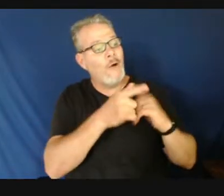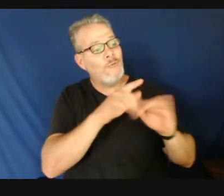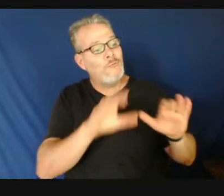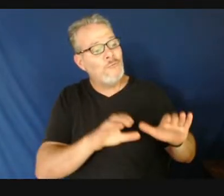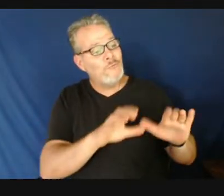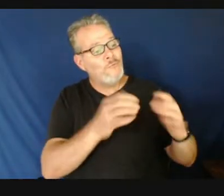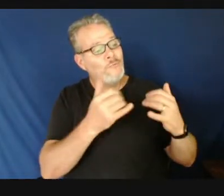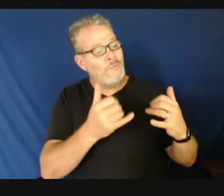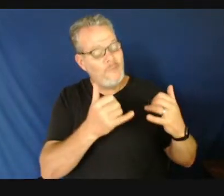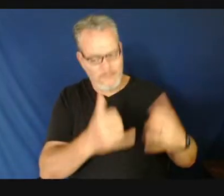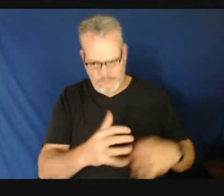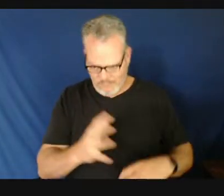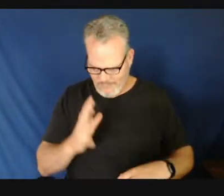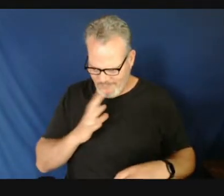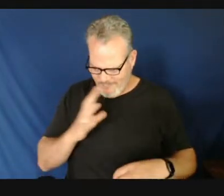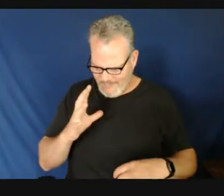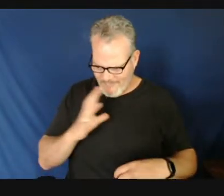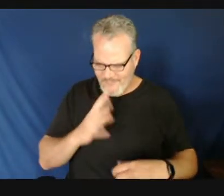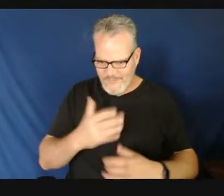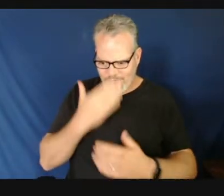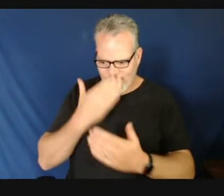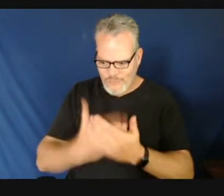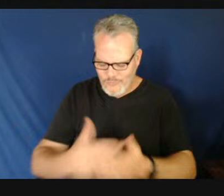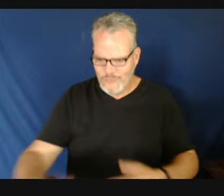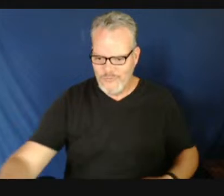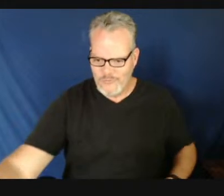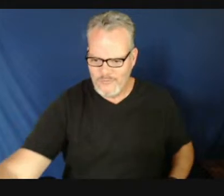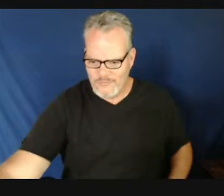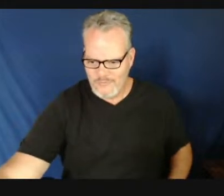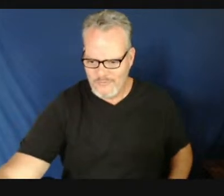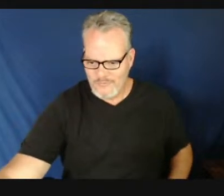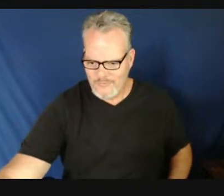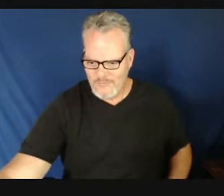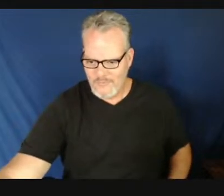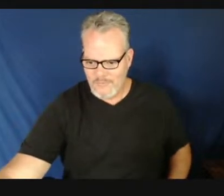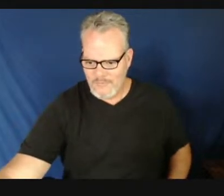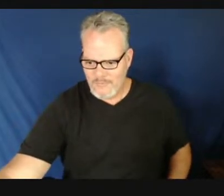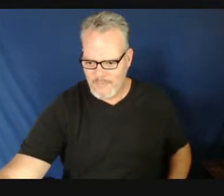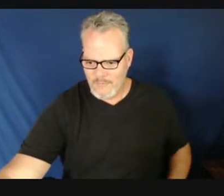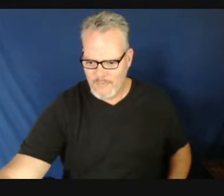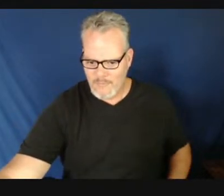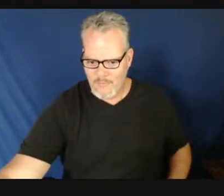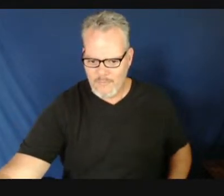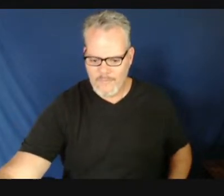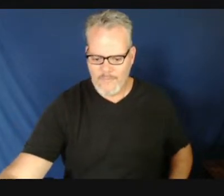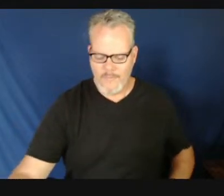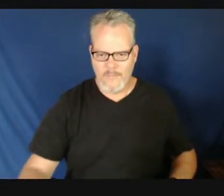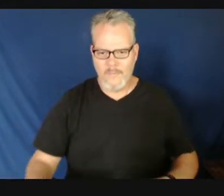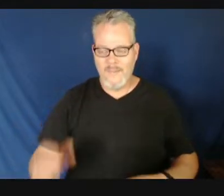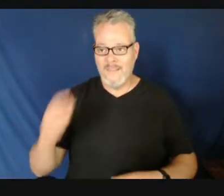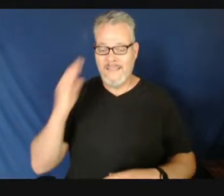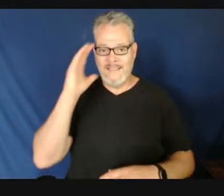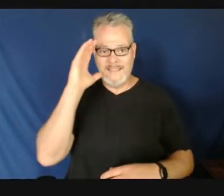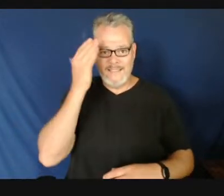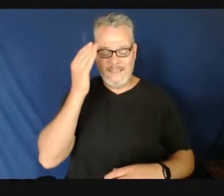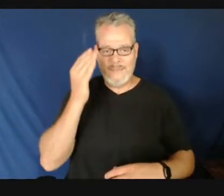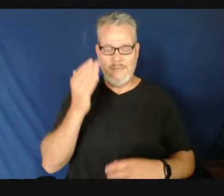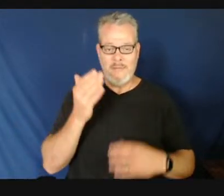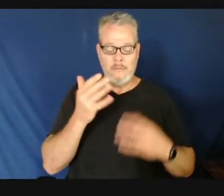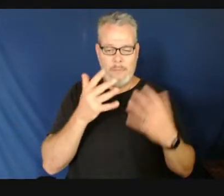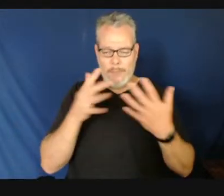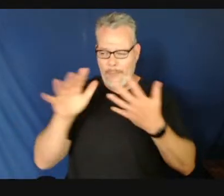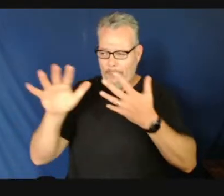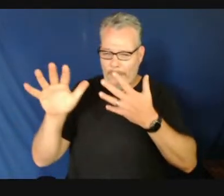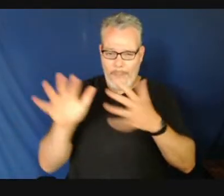Just looking like a lot of gas, blowing not the ideal direction right now. But, last night had